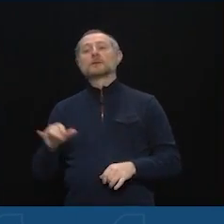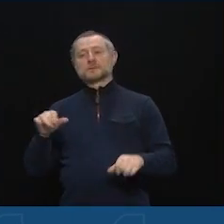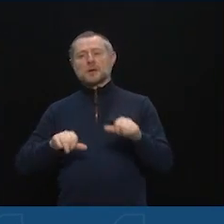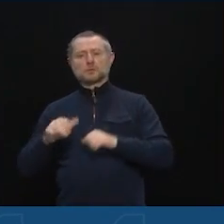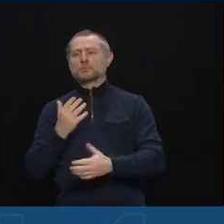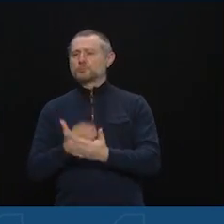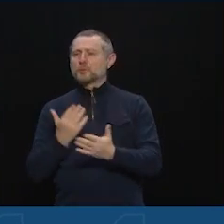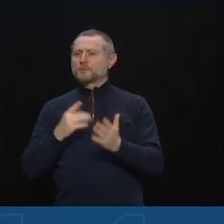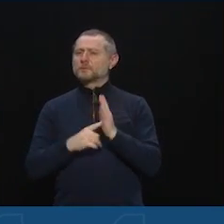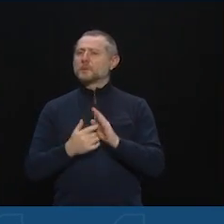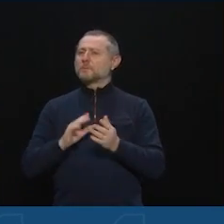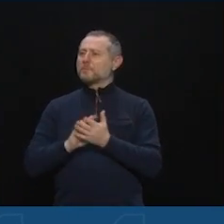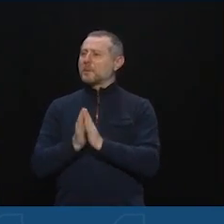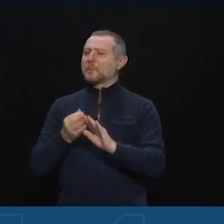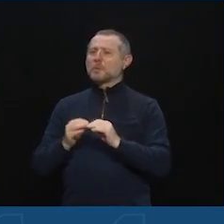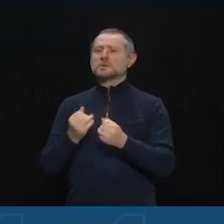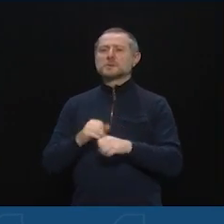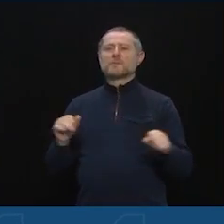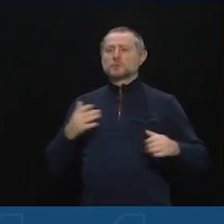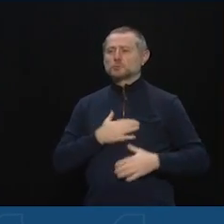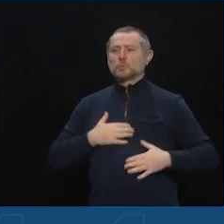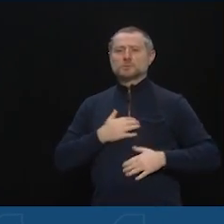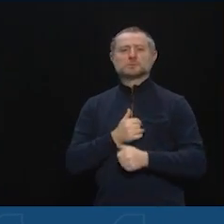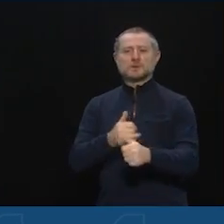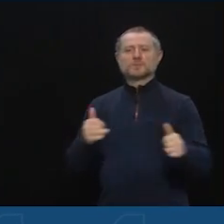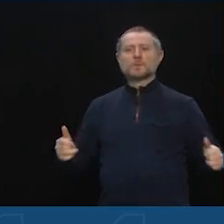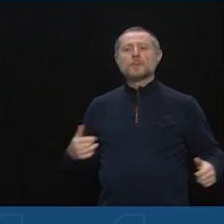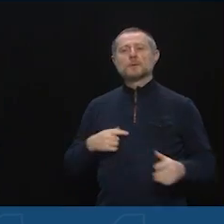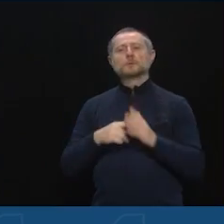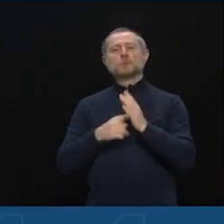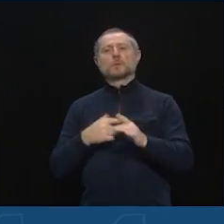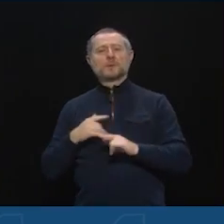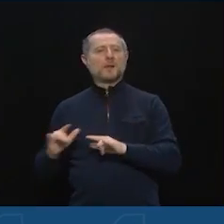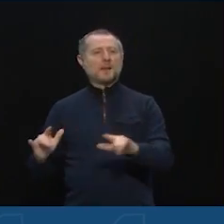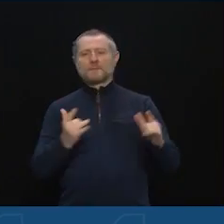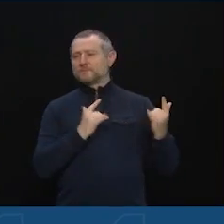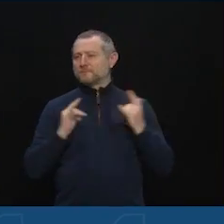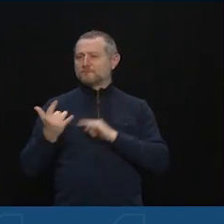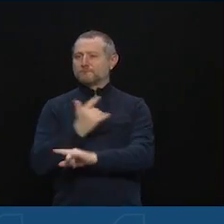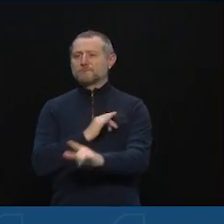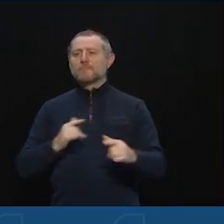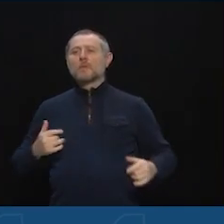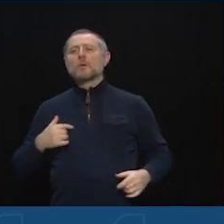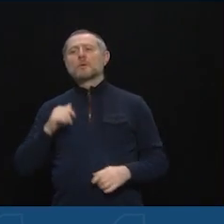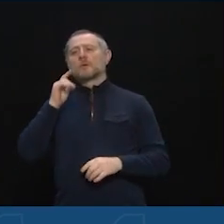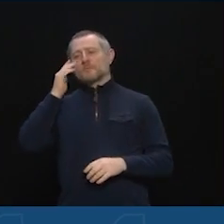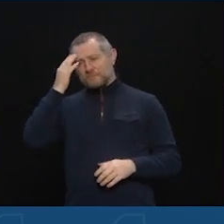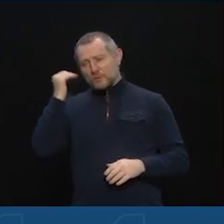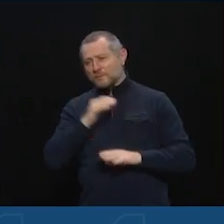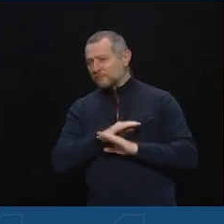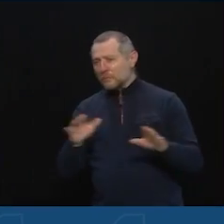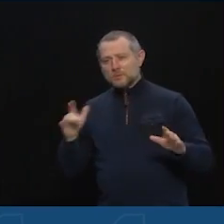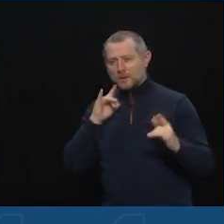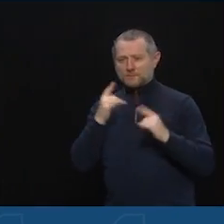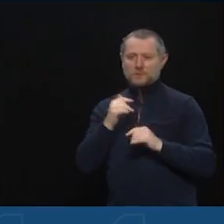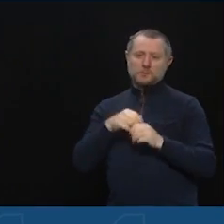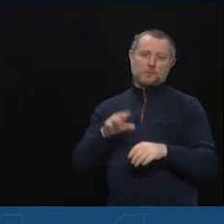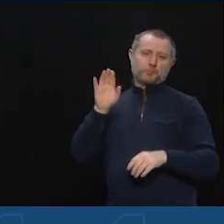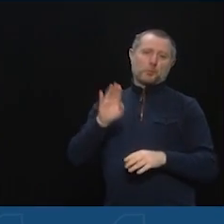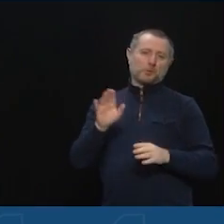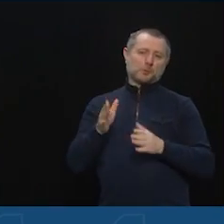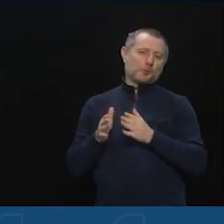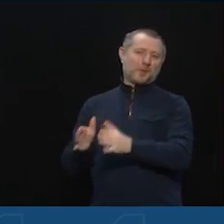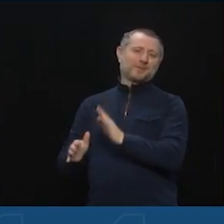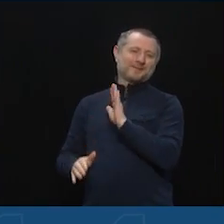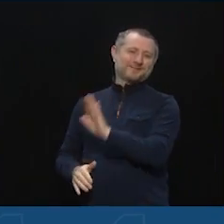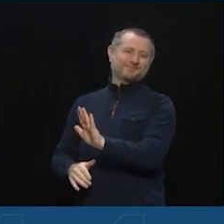safer. Enjoy yourselves. Show love to each other. And don't forget to spread love because it's the Brooklyn way. Thank you.